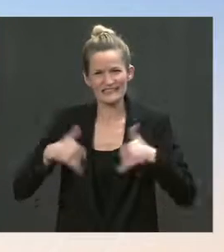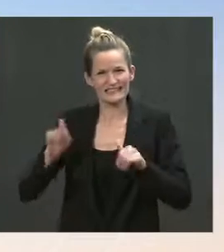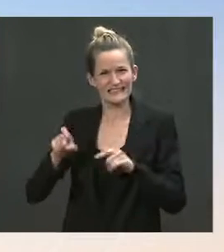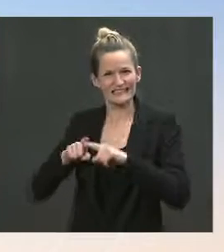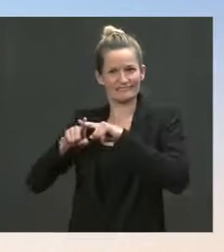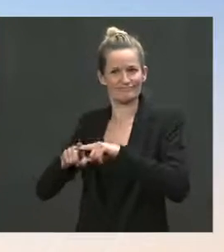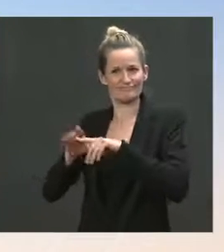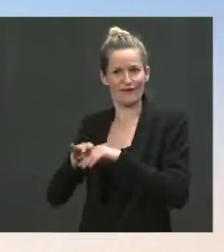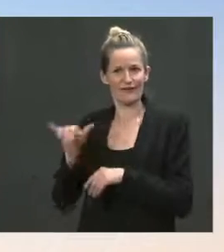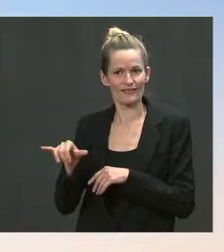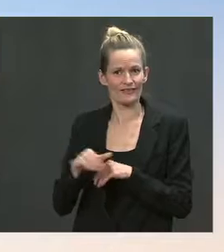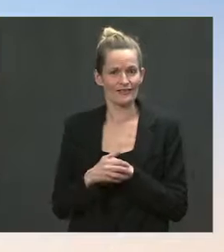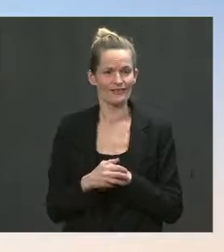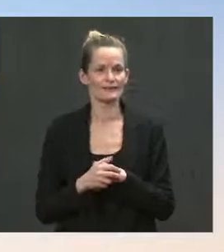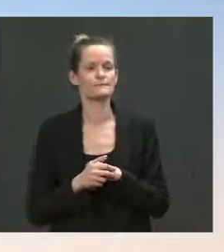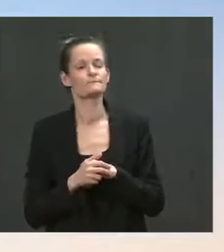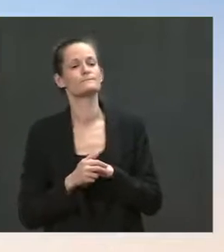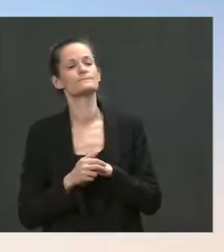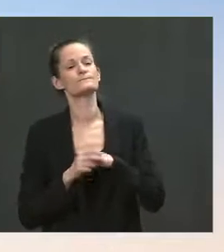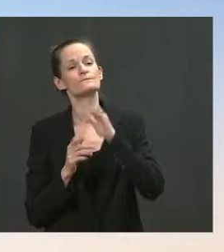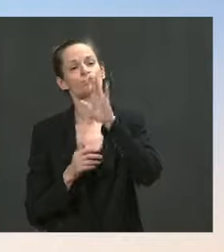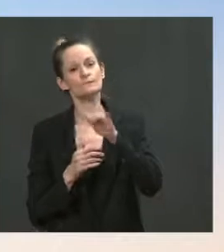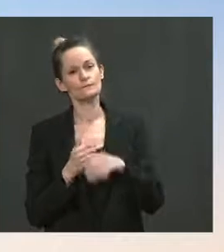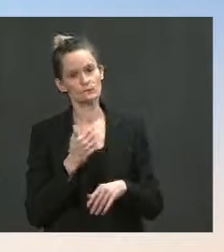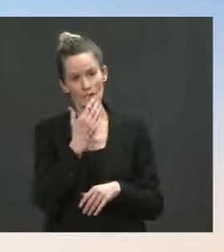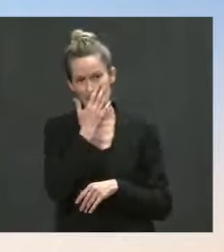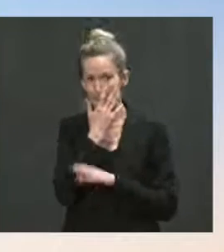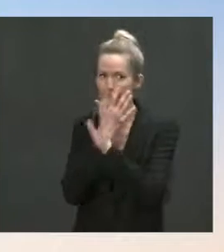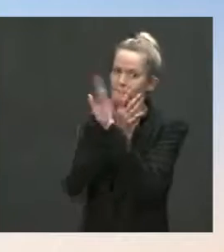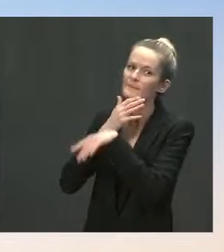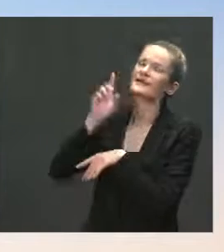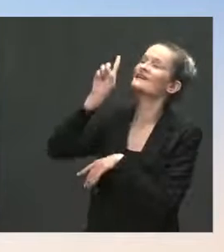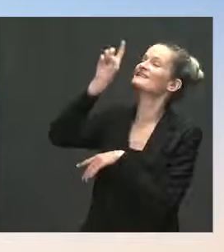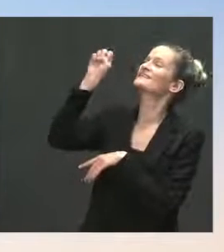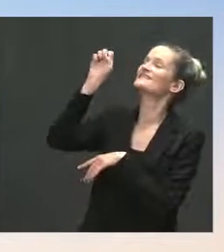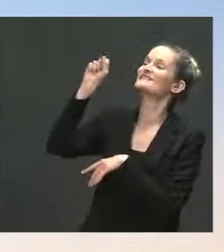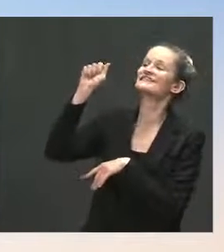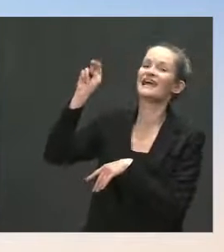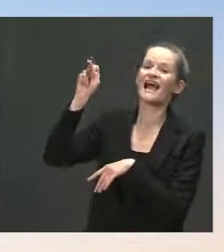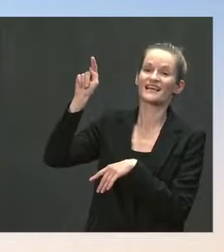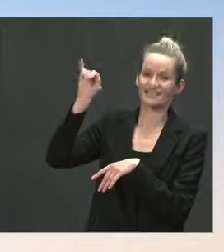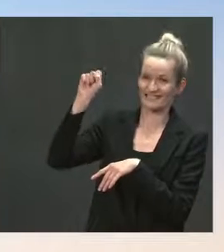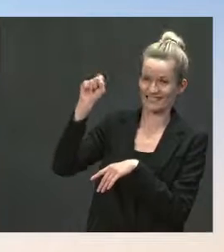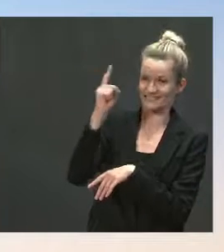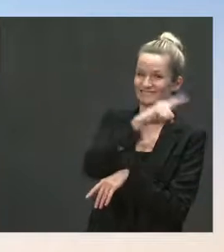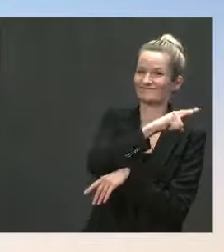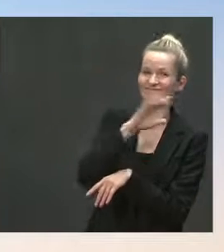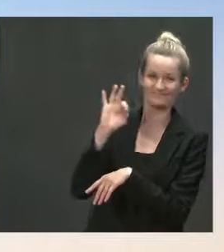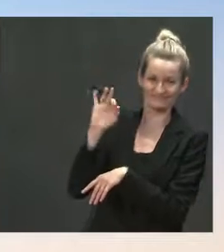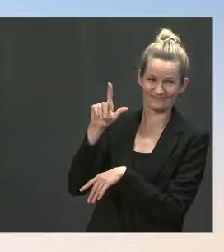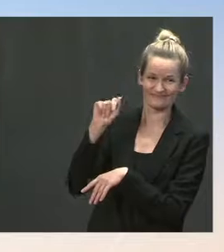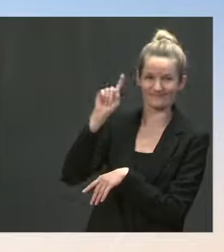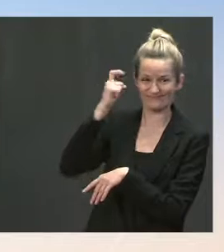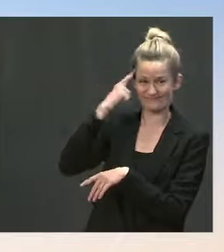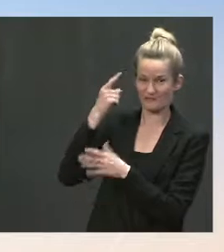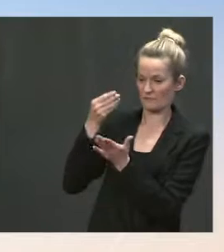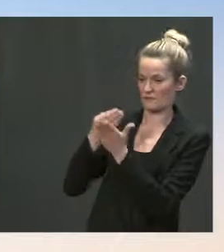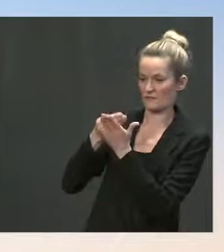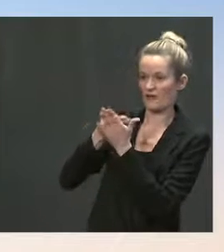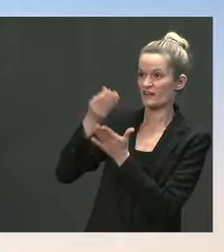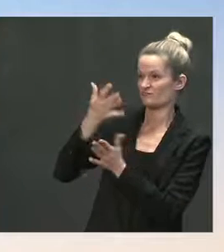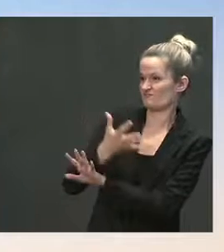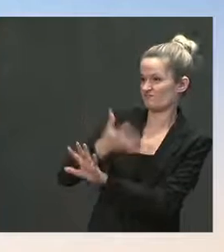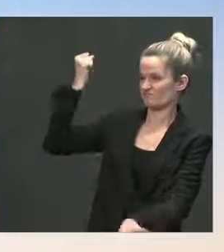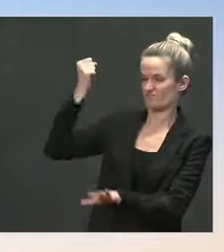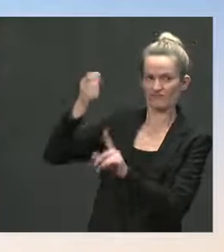let parents opt out of policies that require masks in the classroom. Does the president think that parents should have that kind of